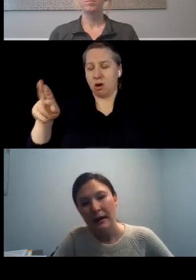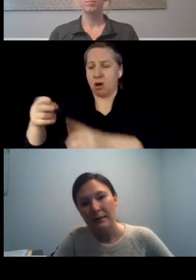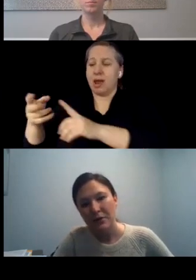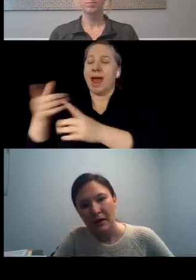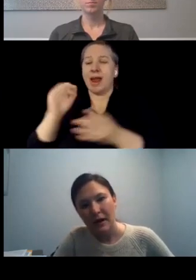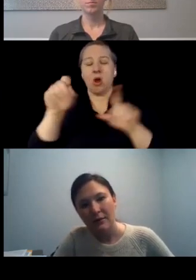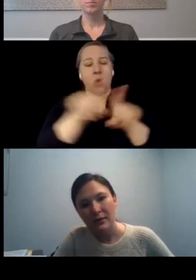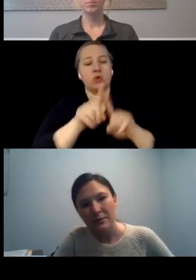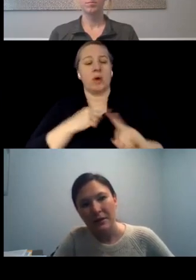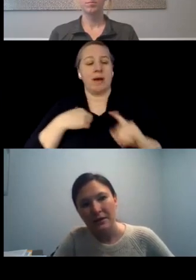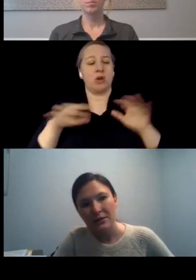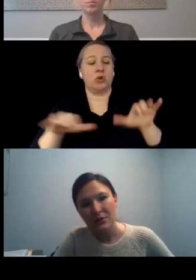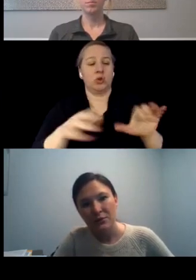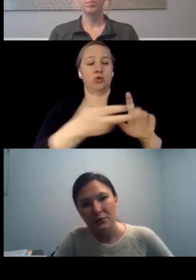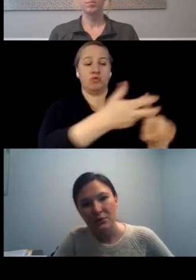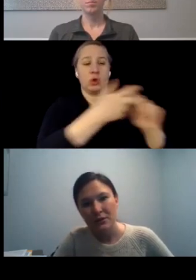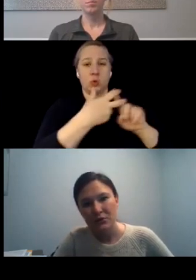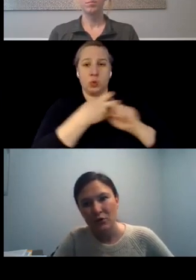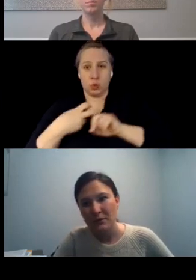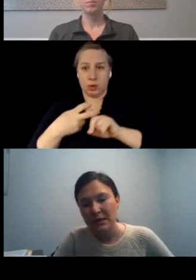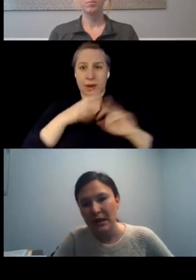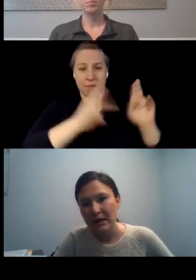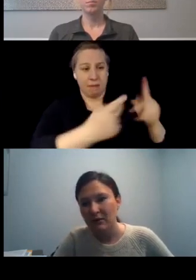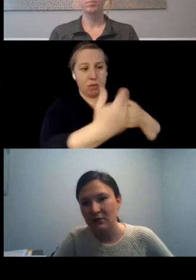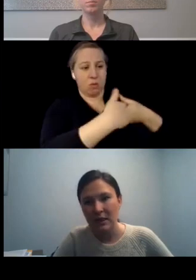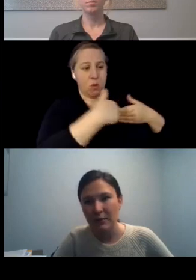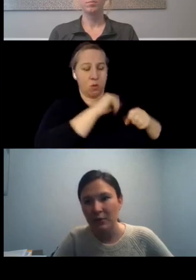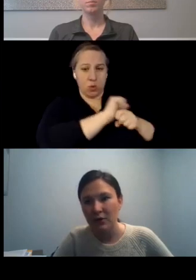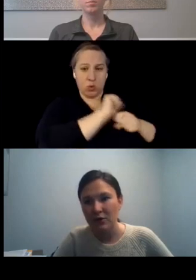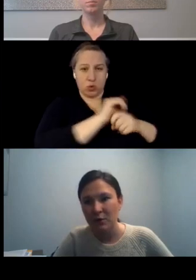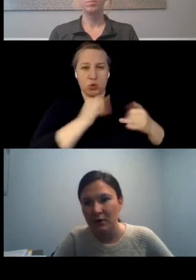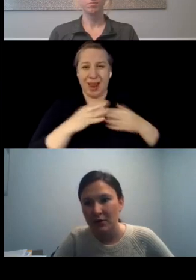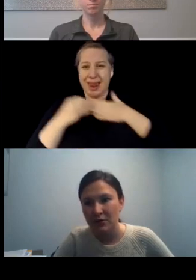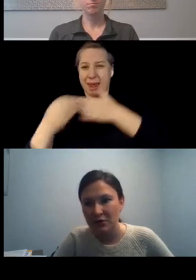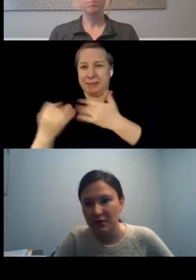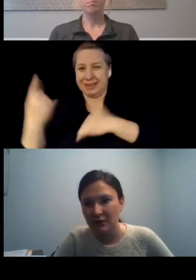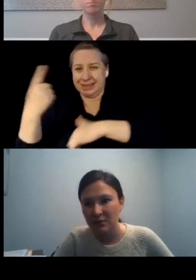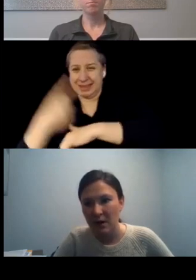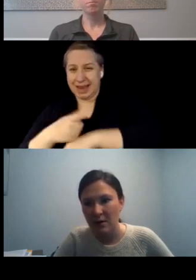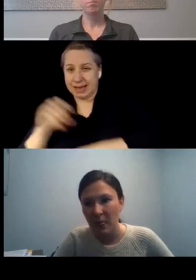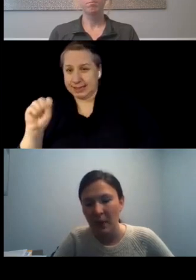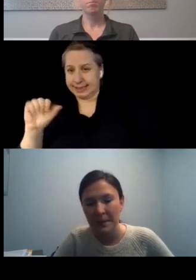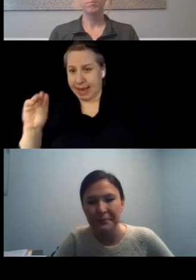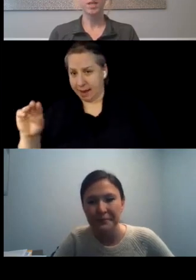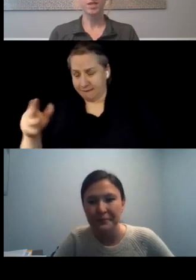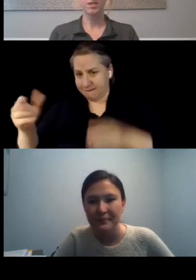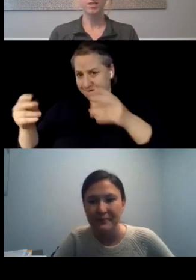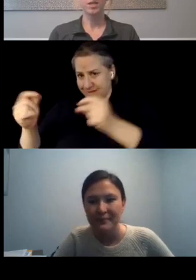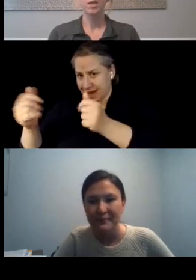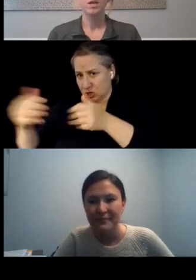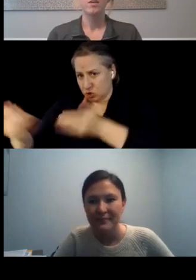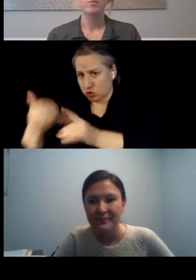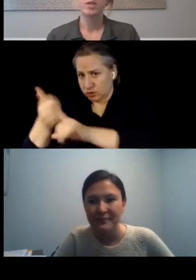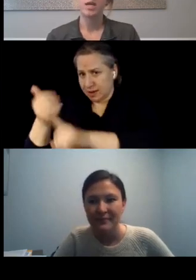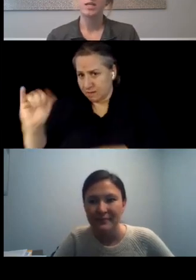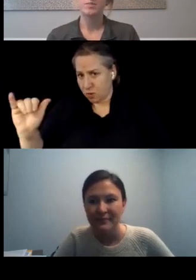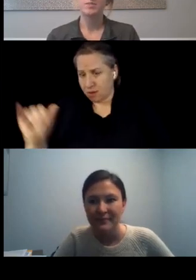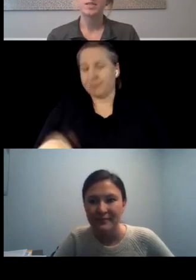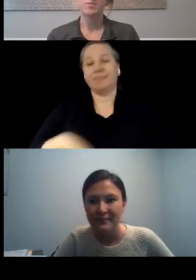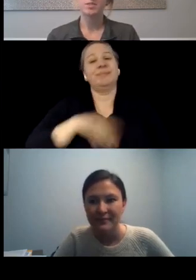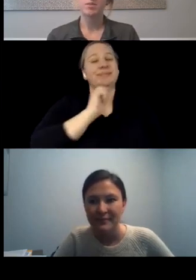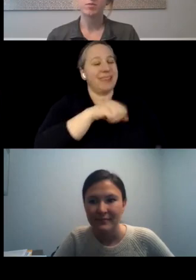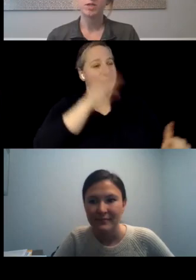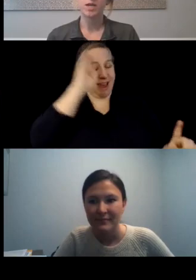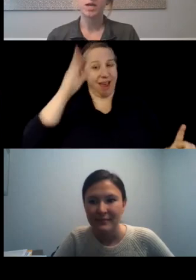well. So that kind of led me into this group today. And I don't know, Sam, if you want to just quickly introduce yourself as well. Yeah. Hi, everyone. I